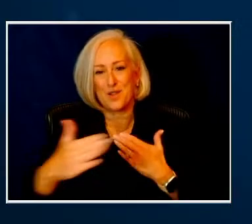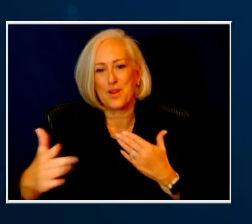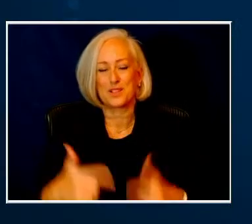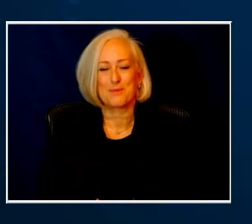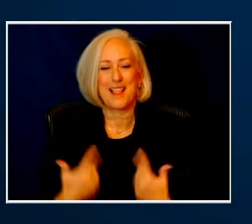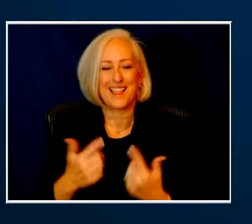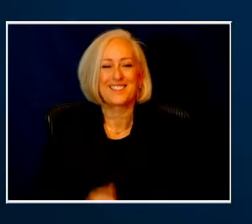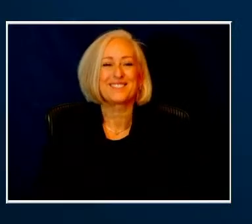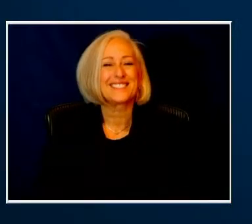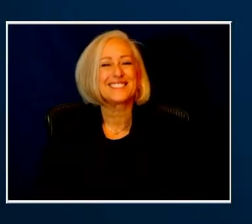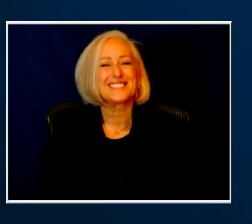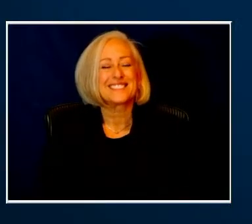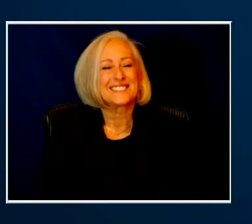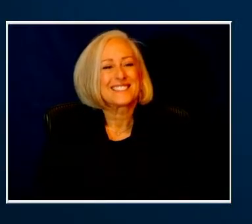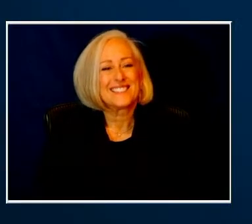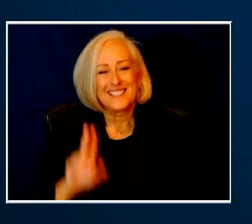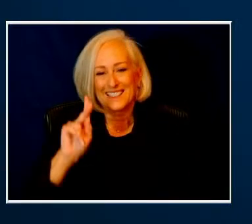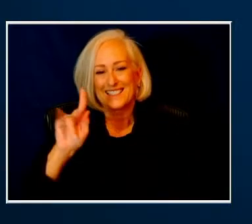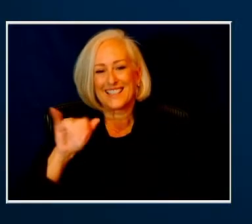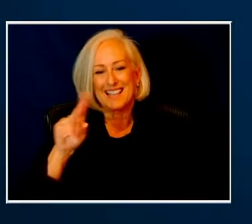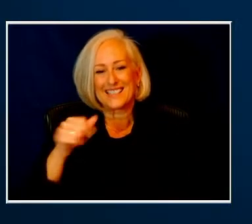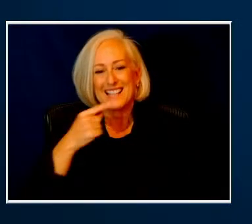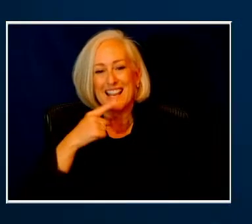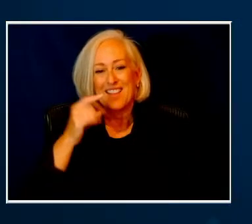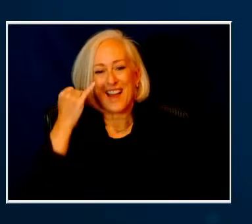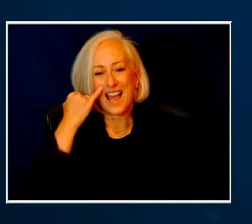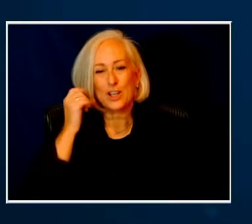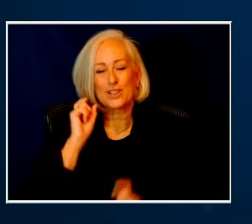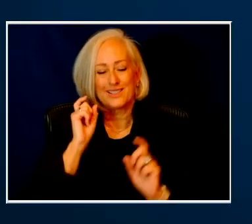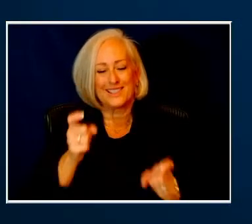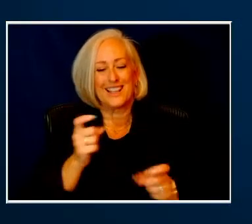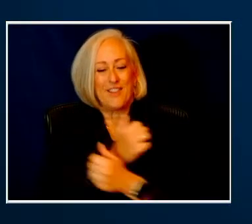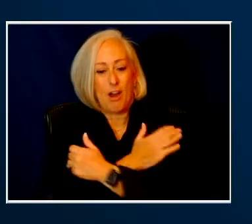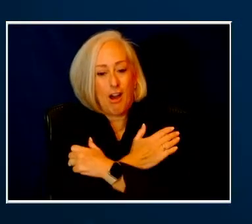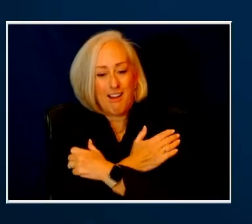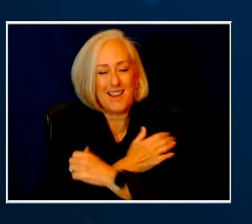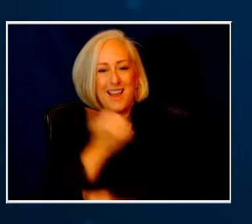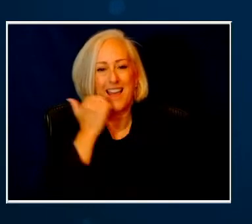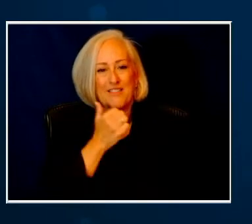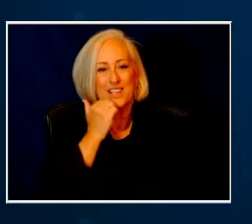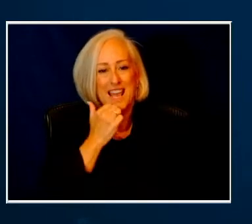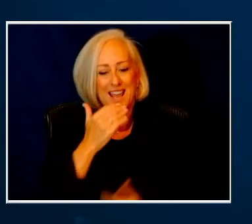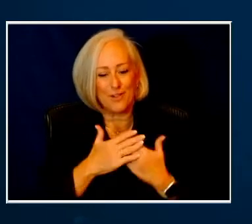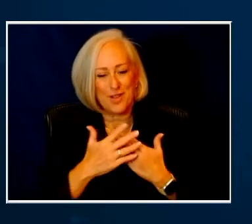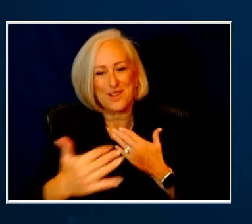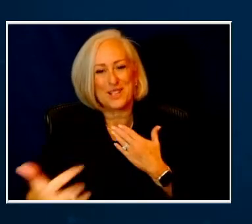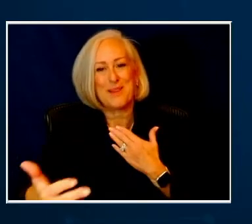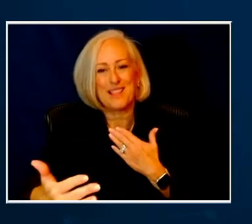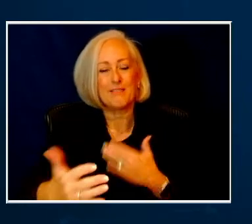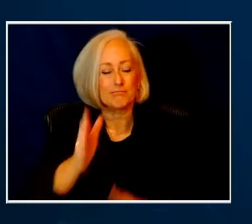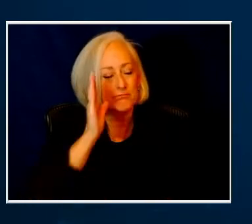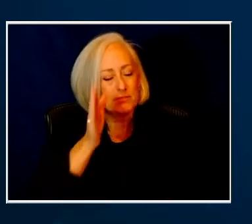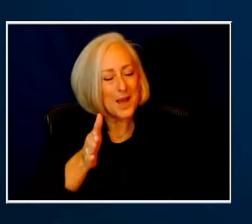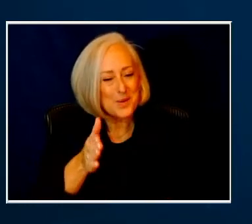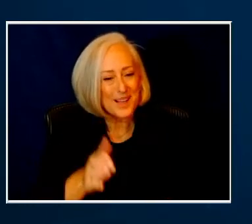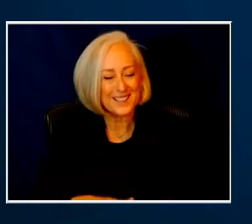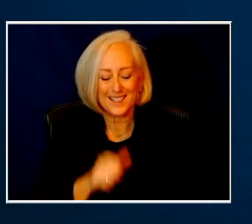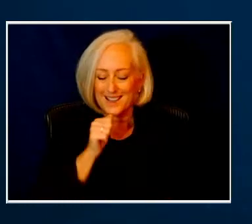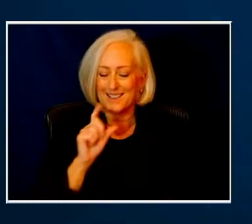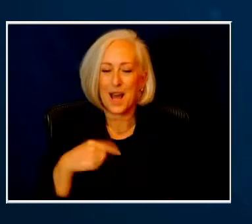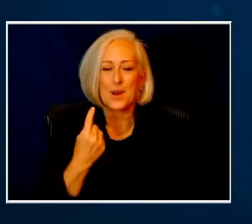know you said if I could give Dr. Garcia a hug every day for the rest of my life, I would. I would. And, and not just Dr.